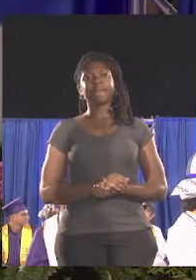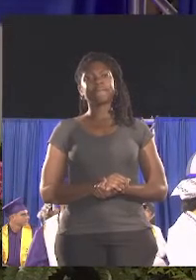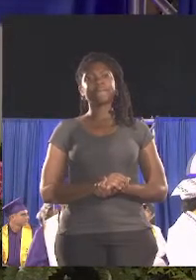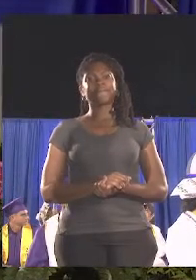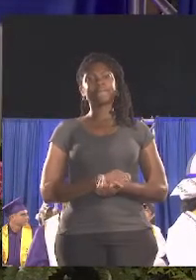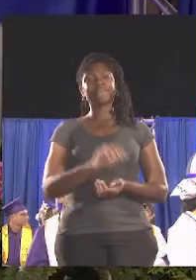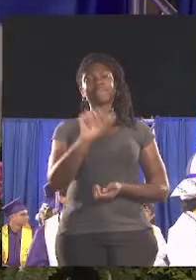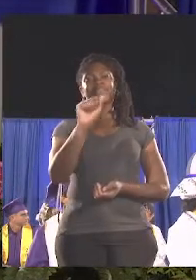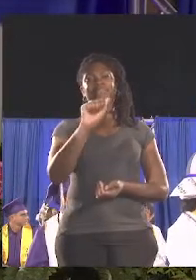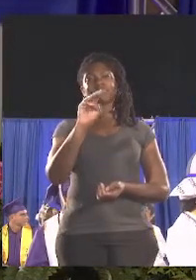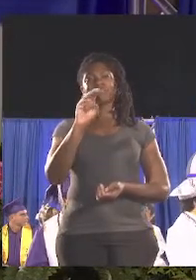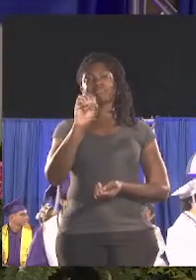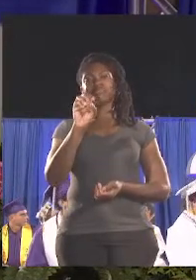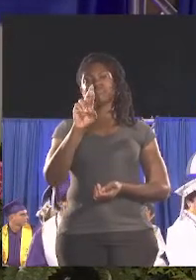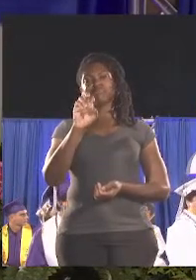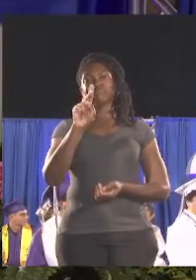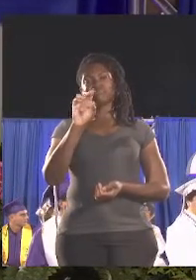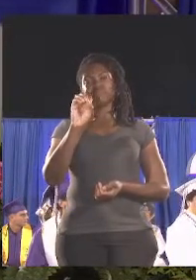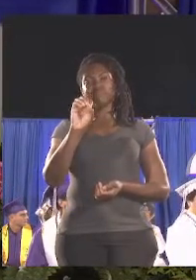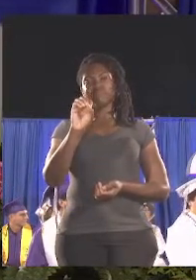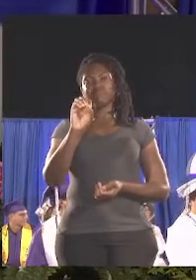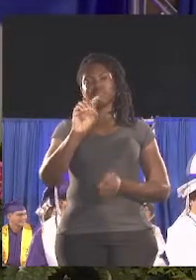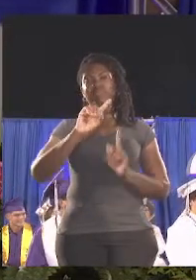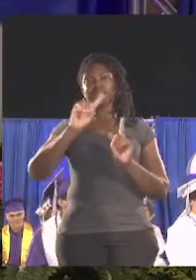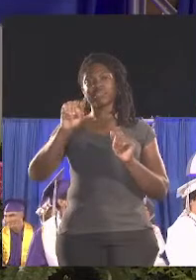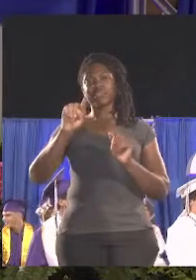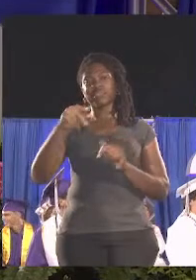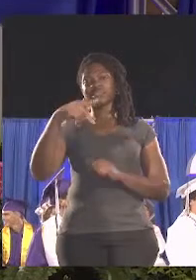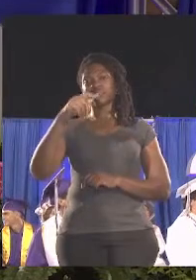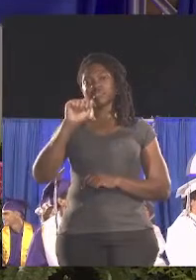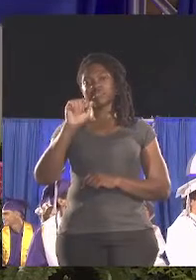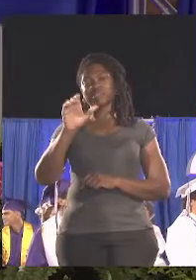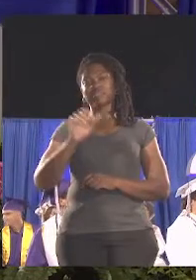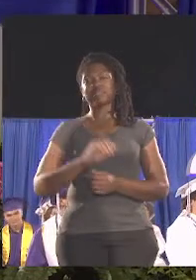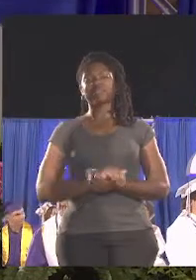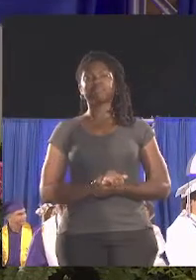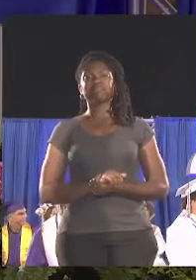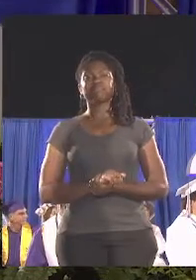Araceli Moreno, Palo Alto College.